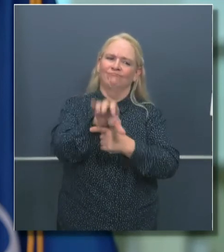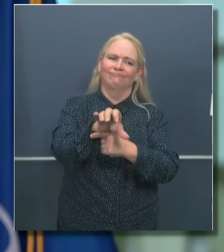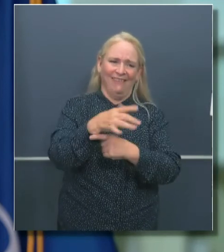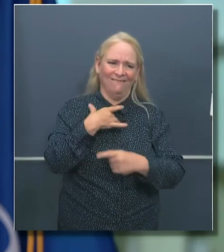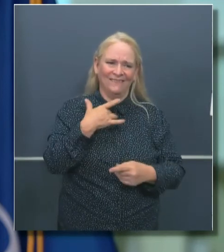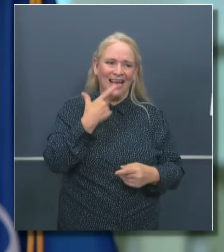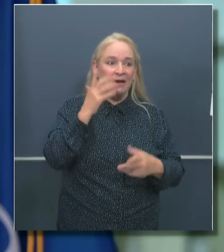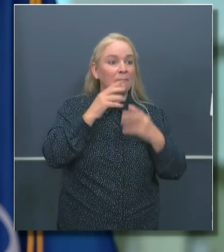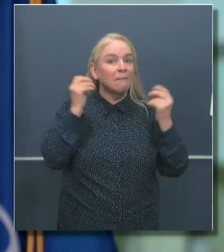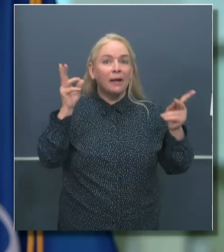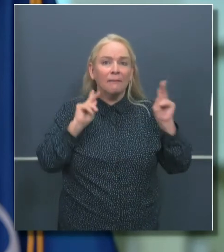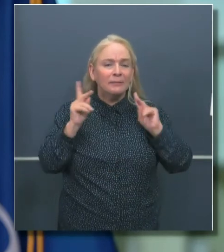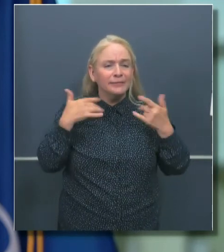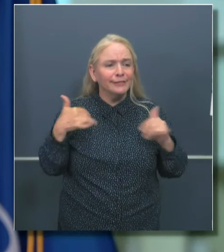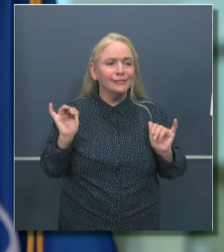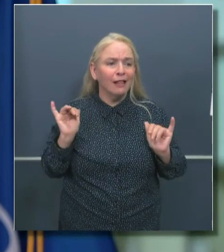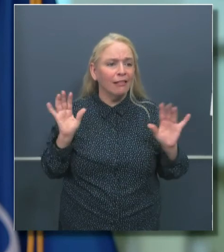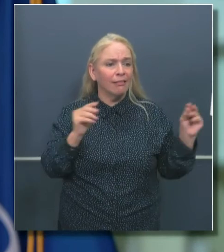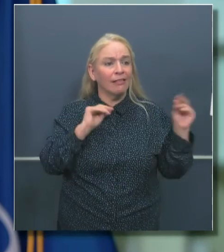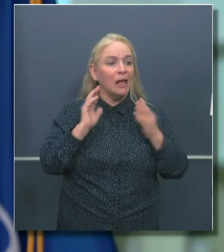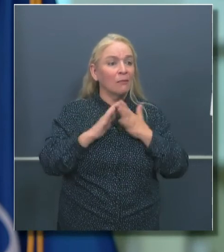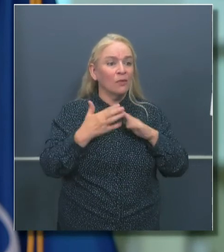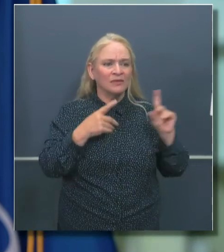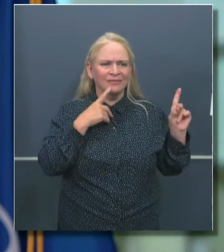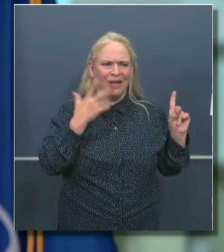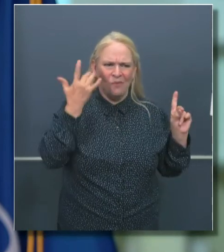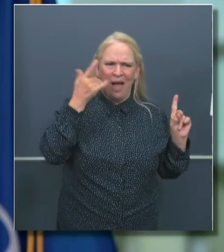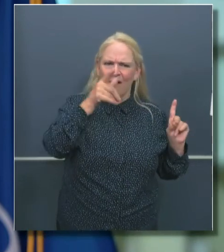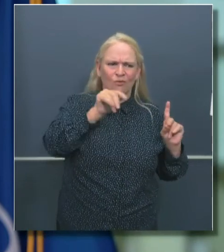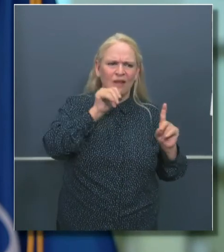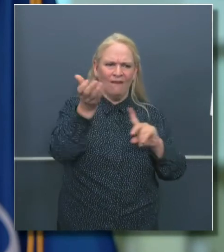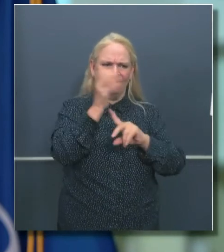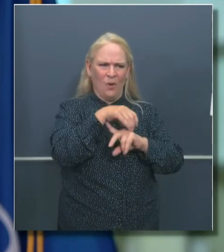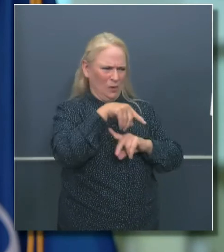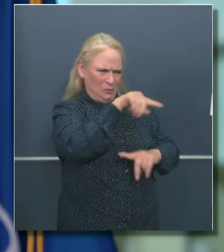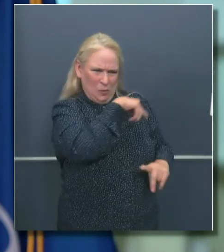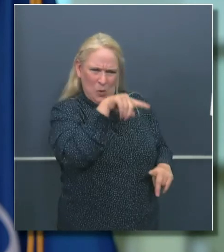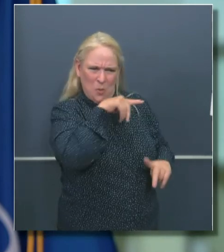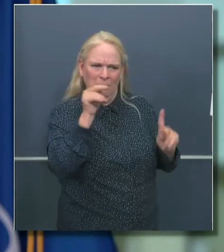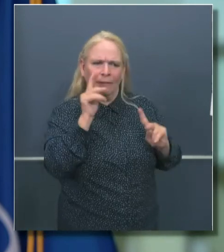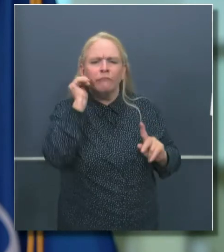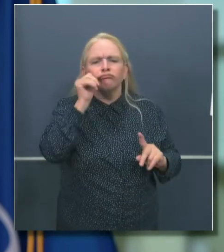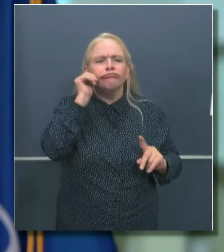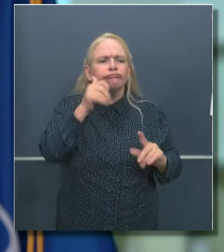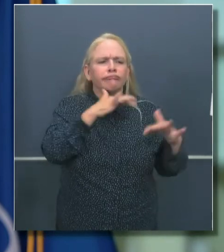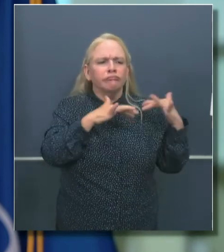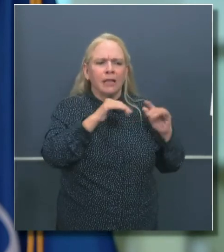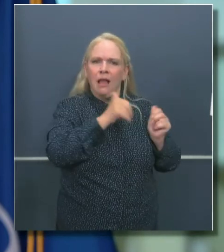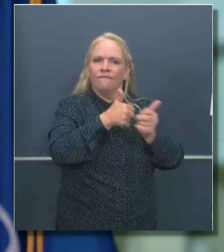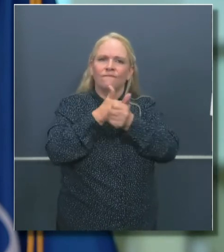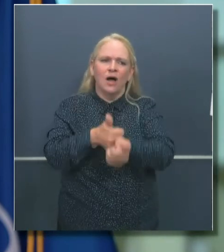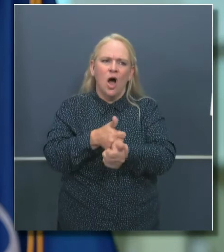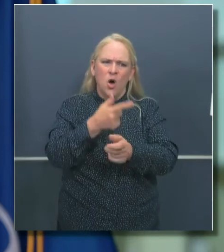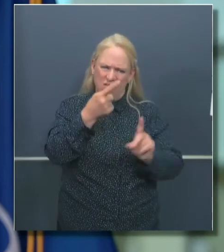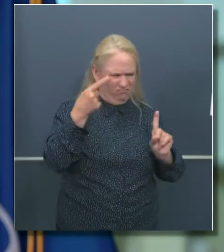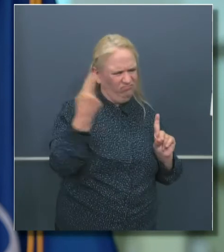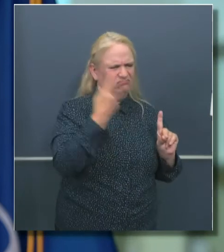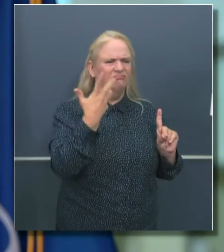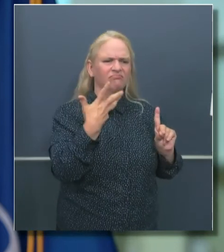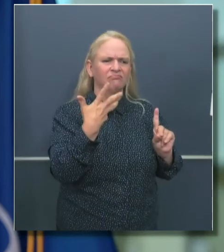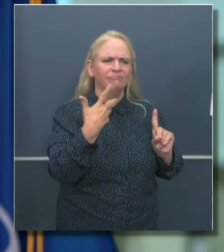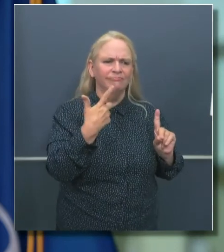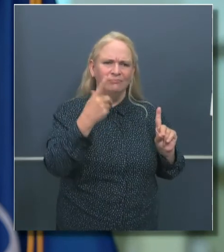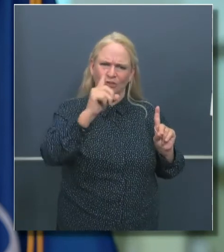why aren't you just imposing fines on those who don't abide by the statewide mask mandate? When you've got cities doing